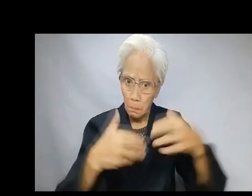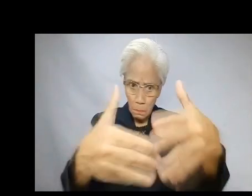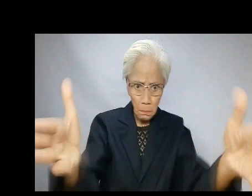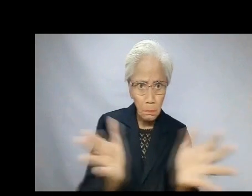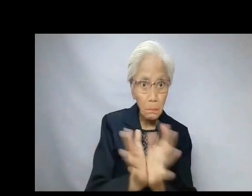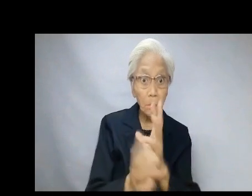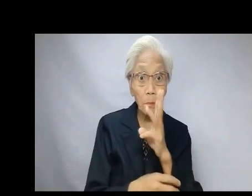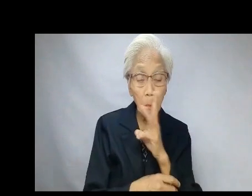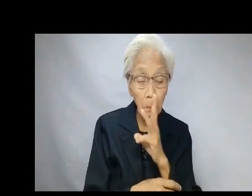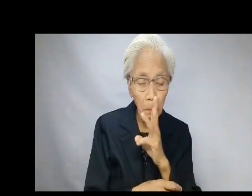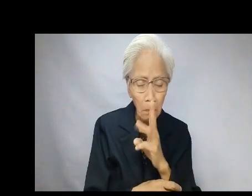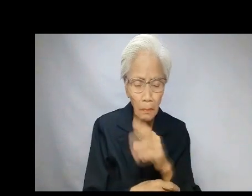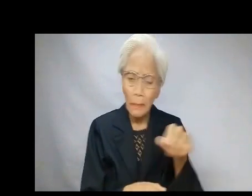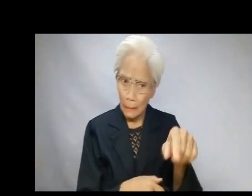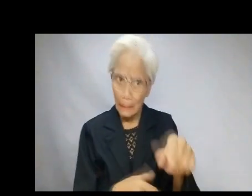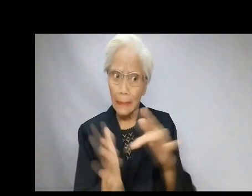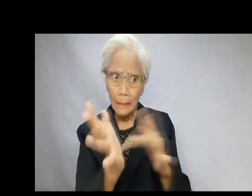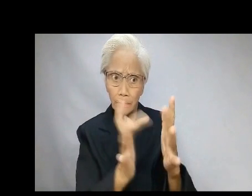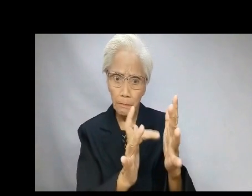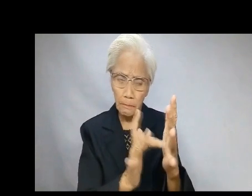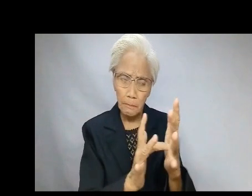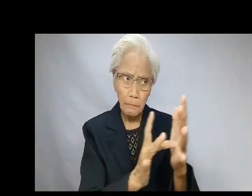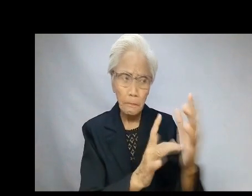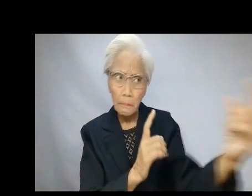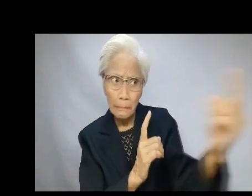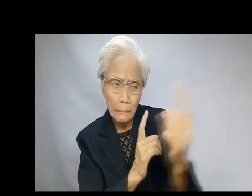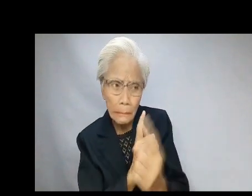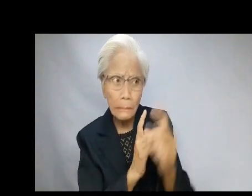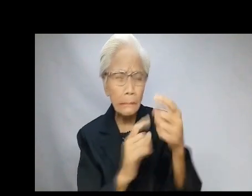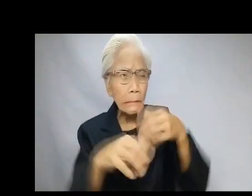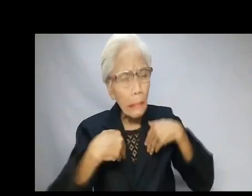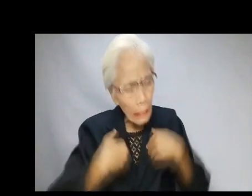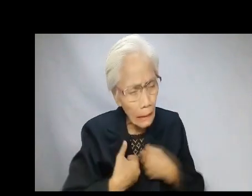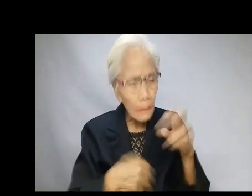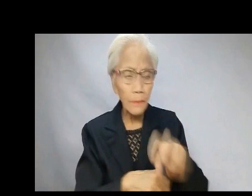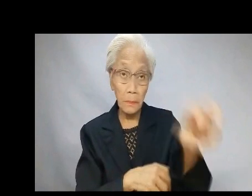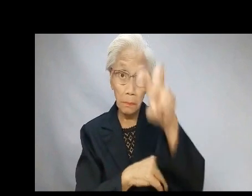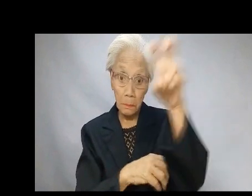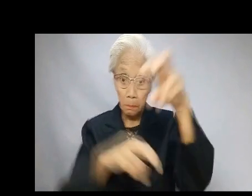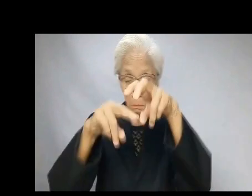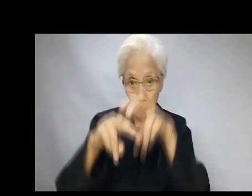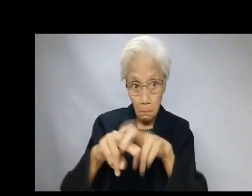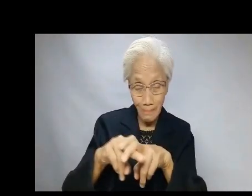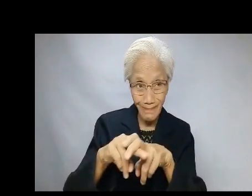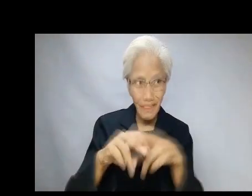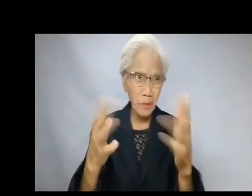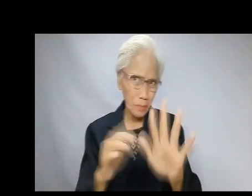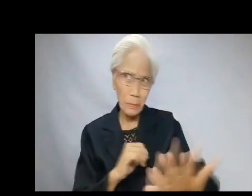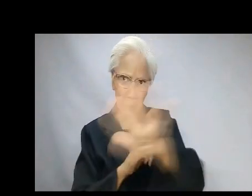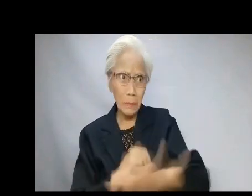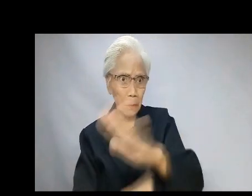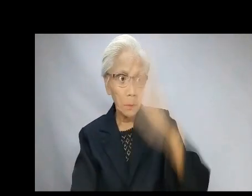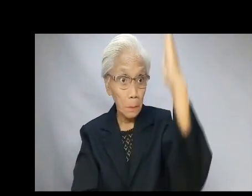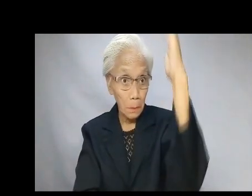Jesus, tired from his journey, sat down there at the well. It was about noon.